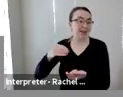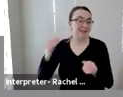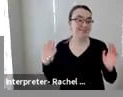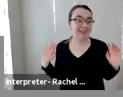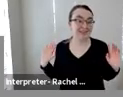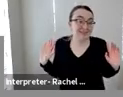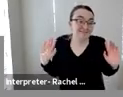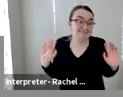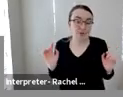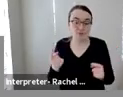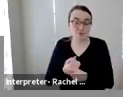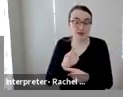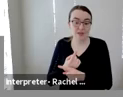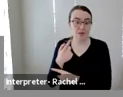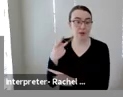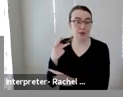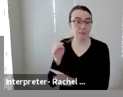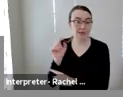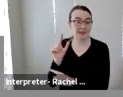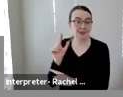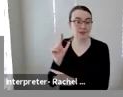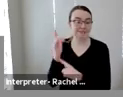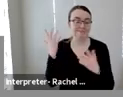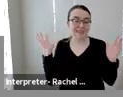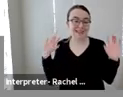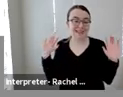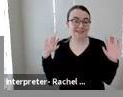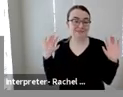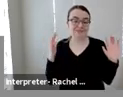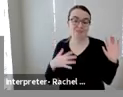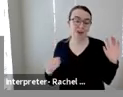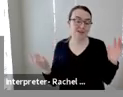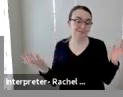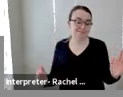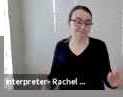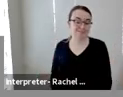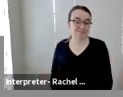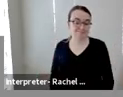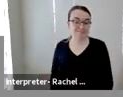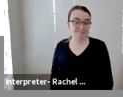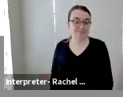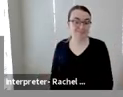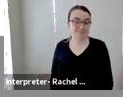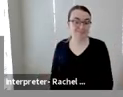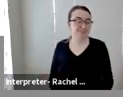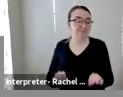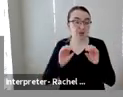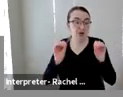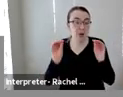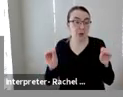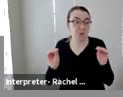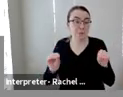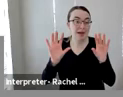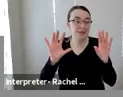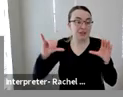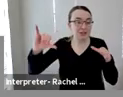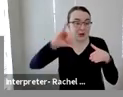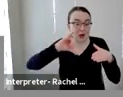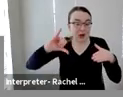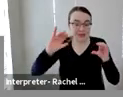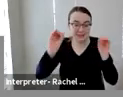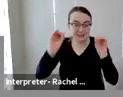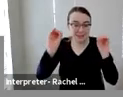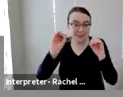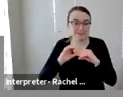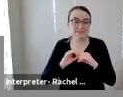That's all it is. there's no magic sauce there. That's just too many years